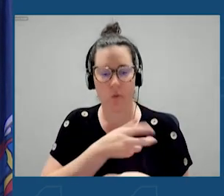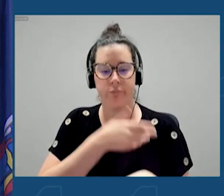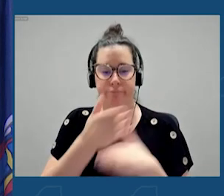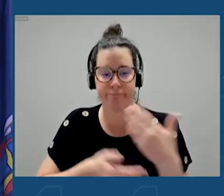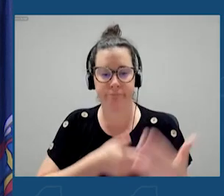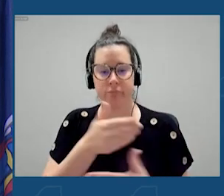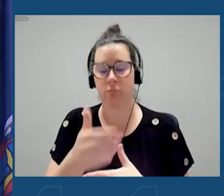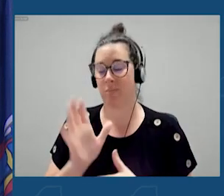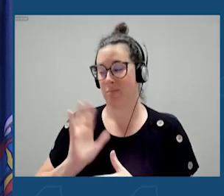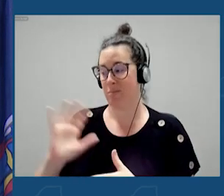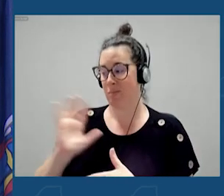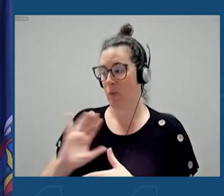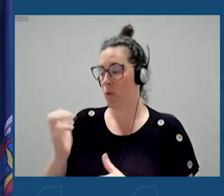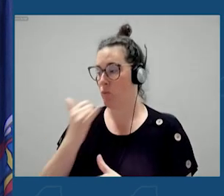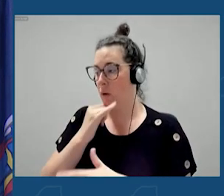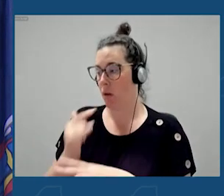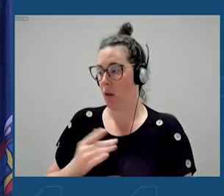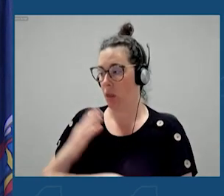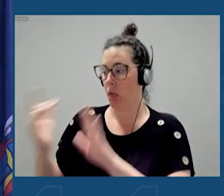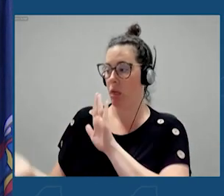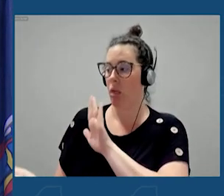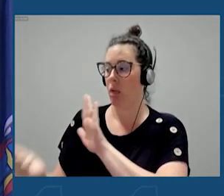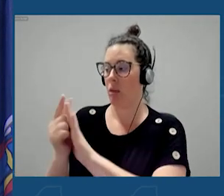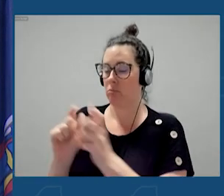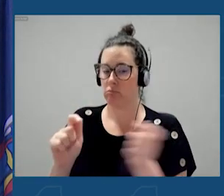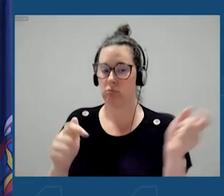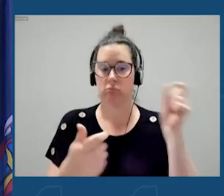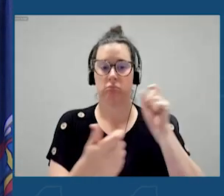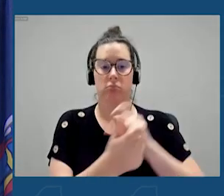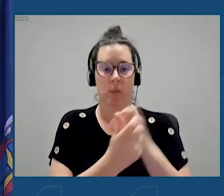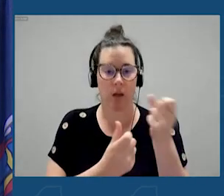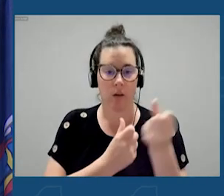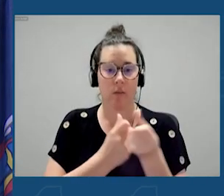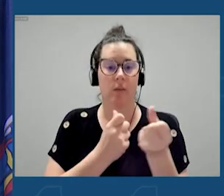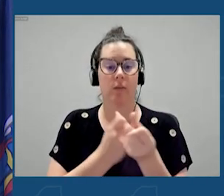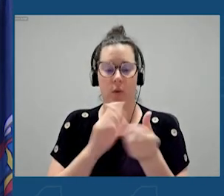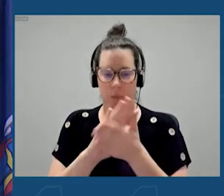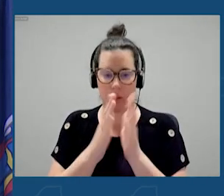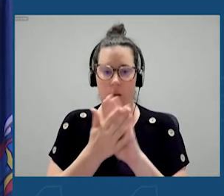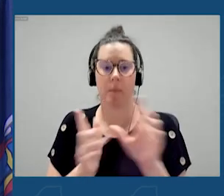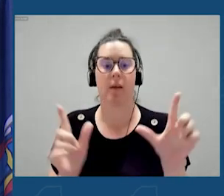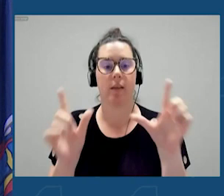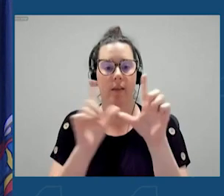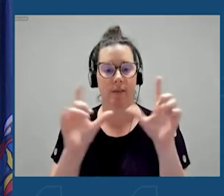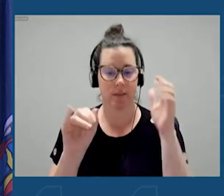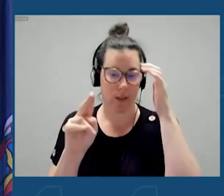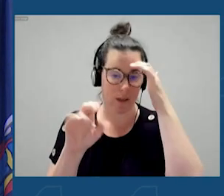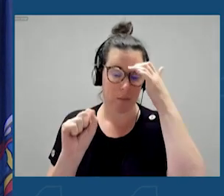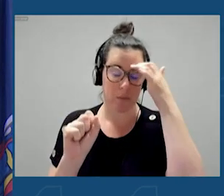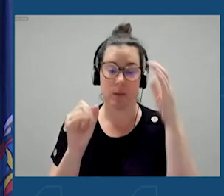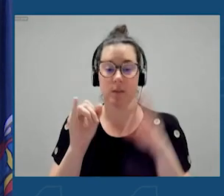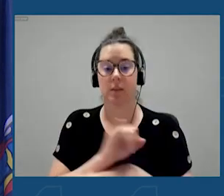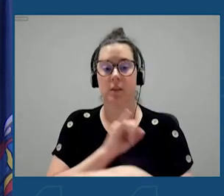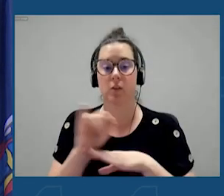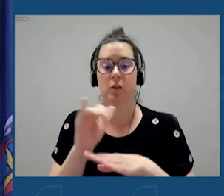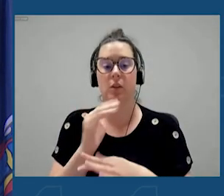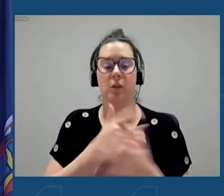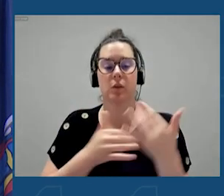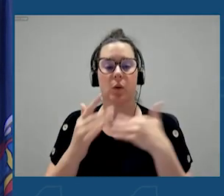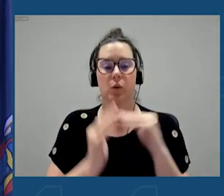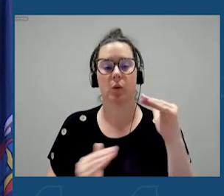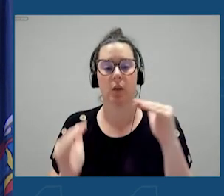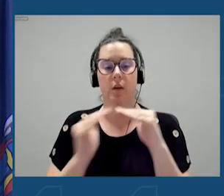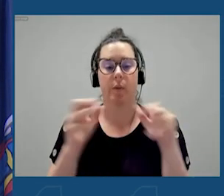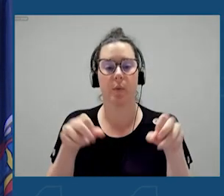prohibition, advocating for and supporting the creation of the state's licensed cannabis industry, its social equity opportunities, and